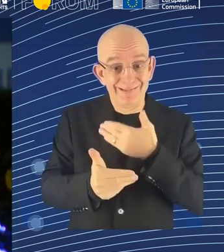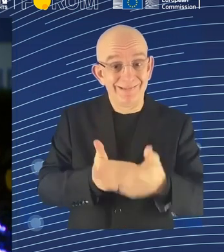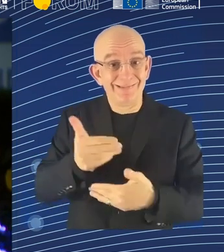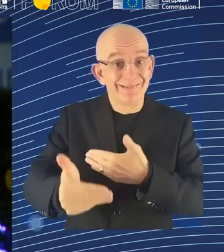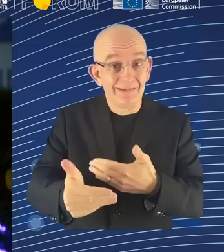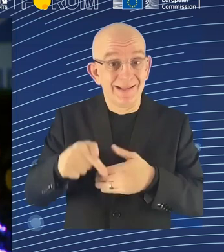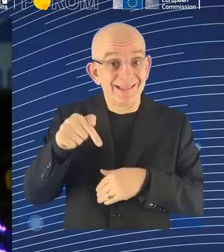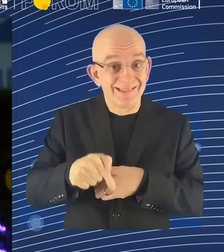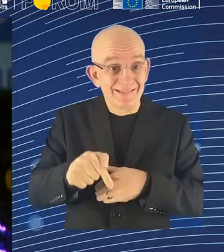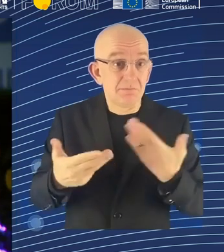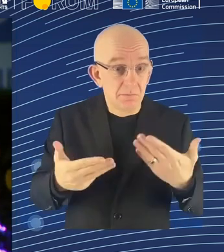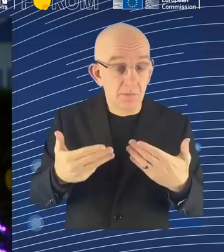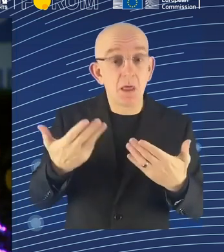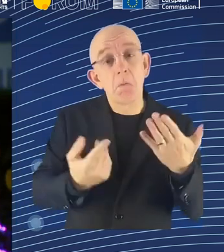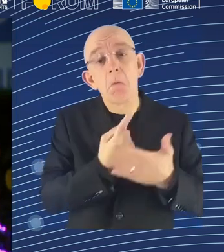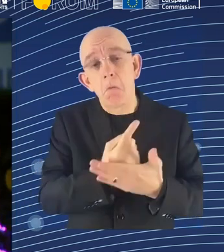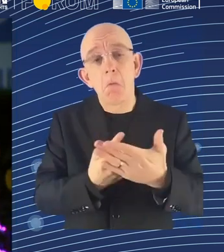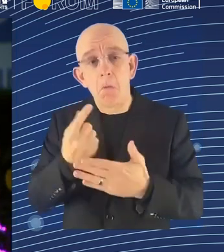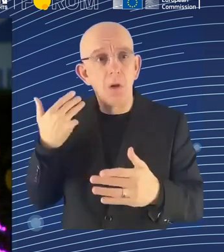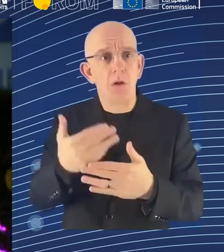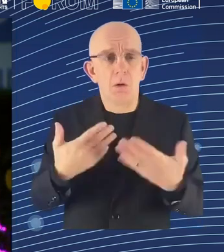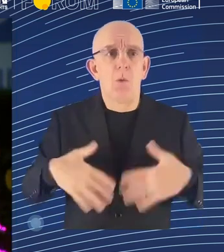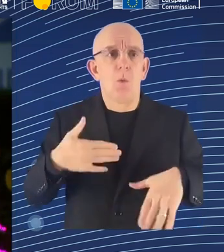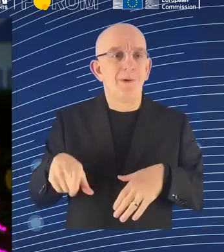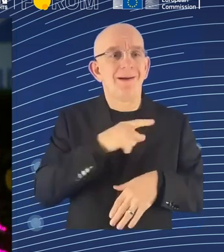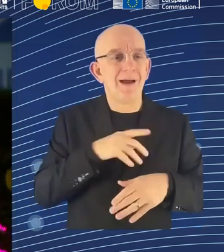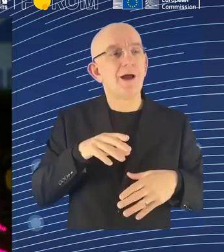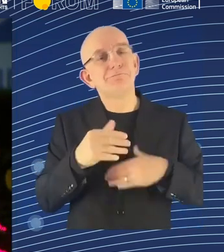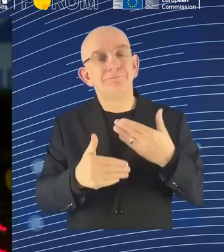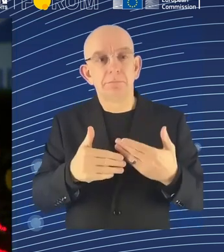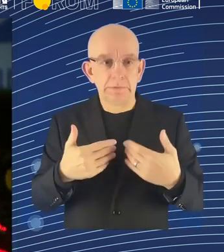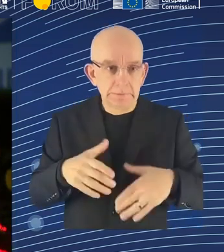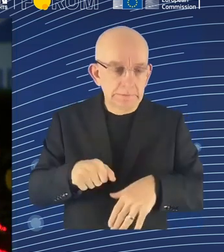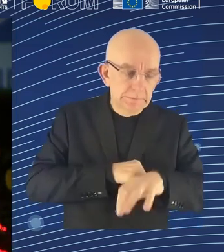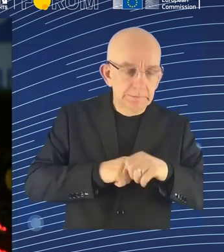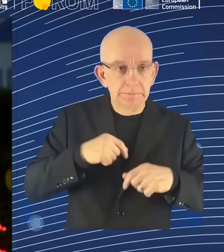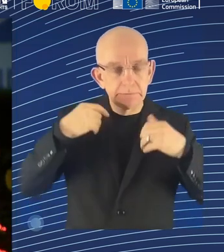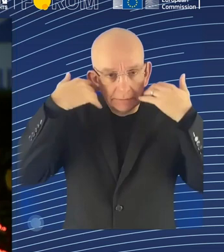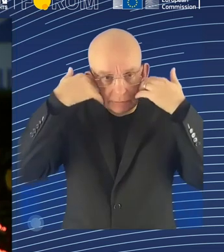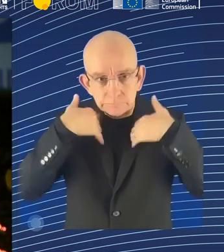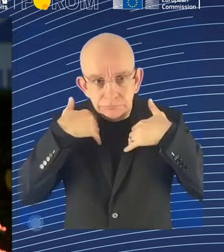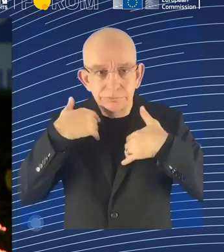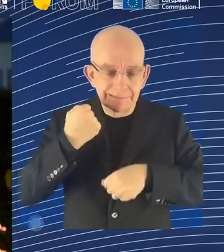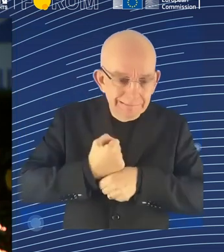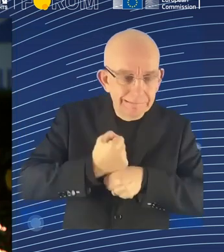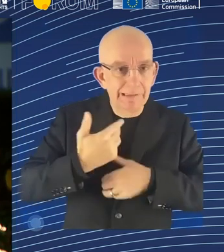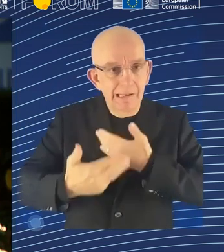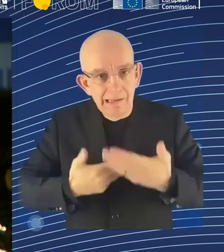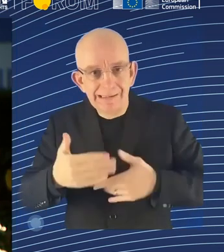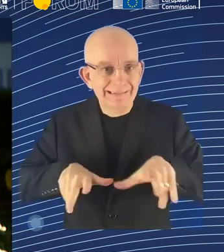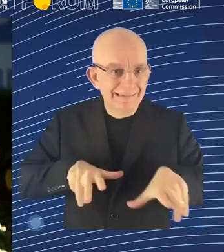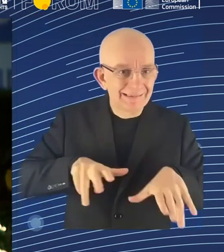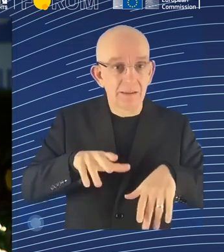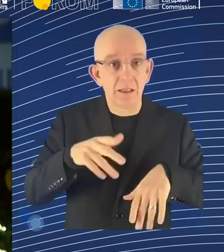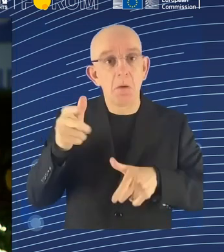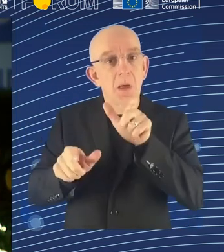but Europe is not going too fast. Europe is doing its job. We are policy makers and we are here to propose changes to our democratic systems.